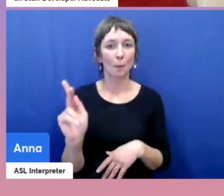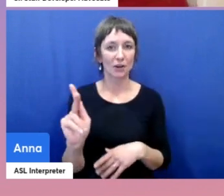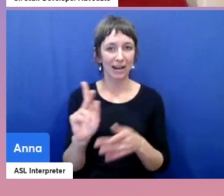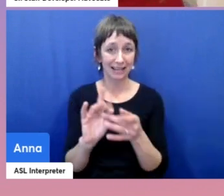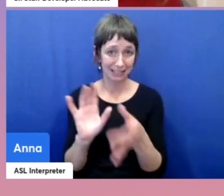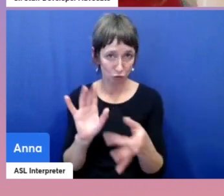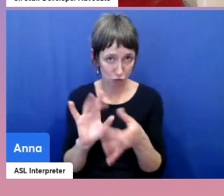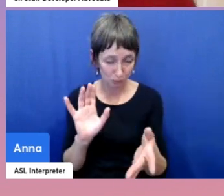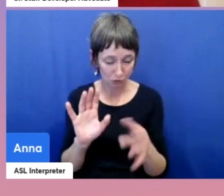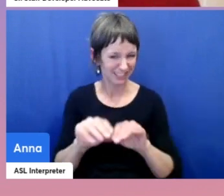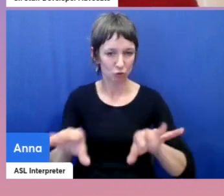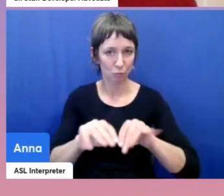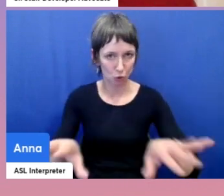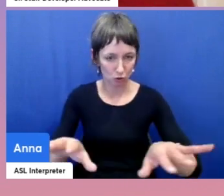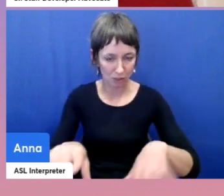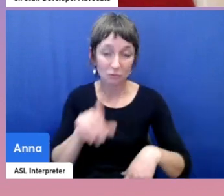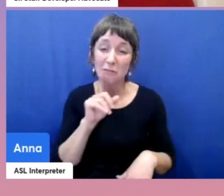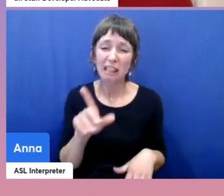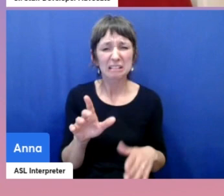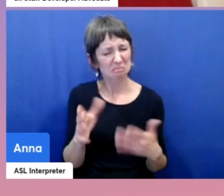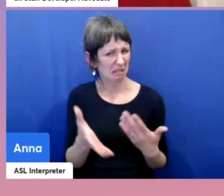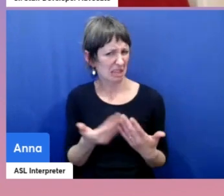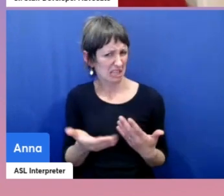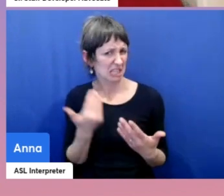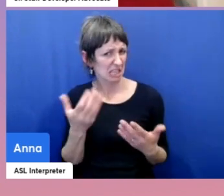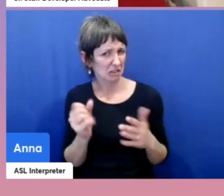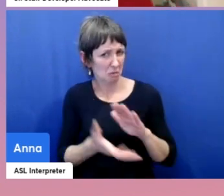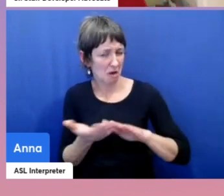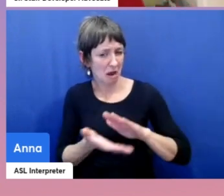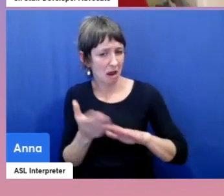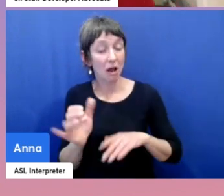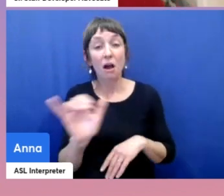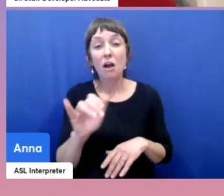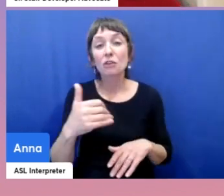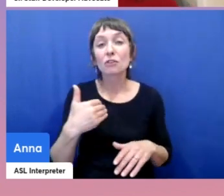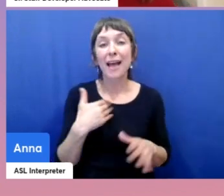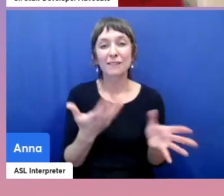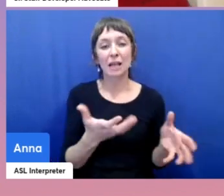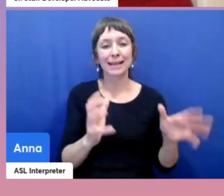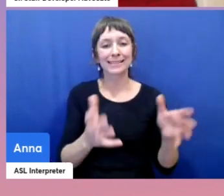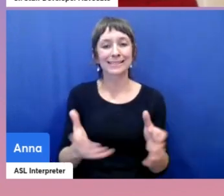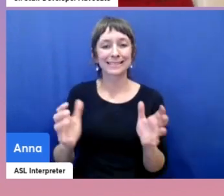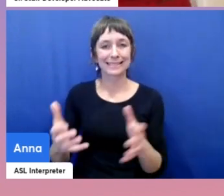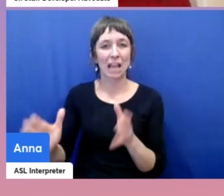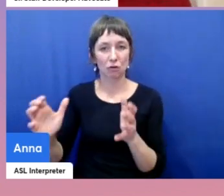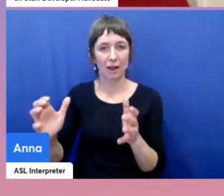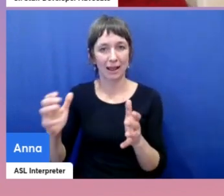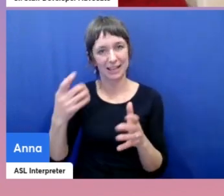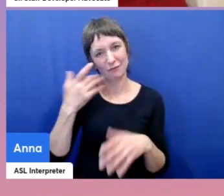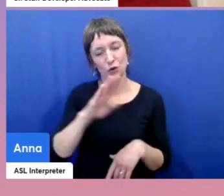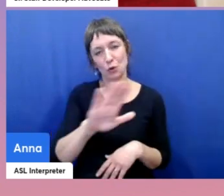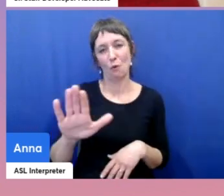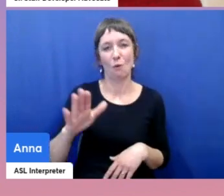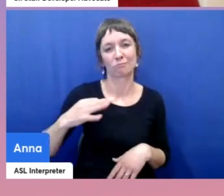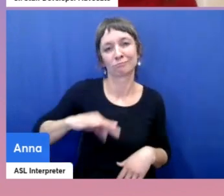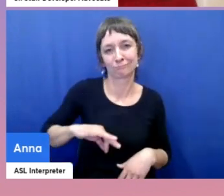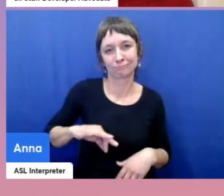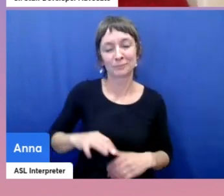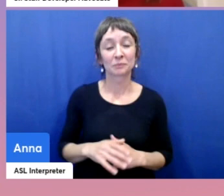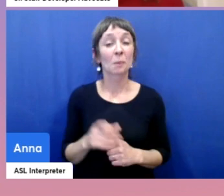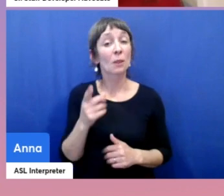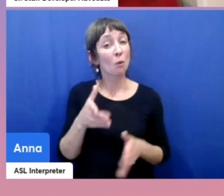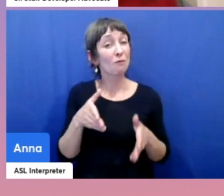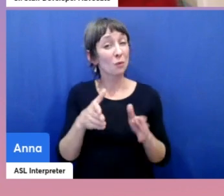is relatively easy to run, and it is already containerized for your convenience. Now, one of the ways to